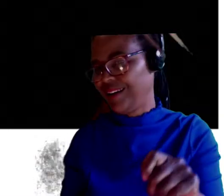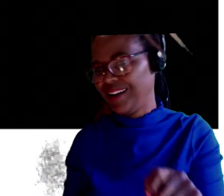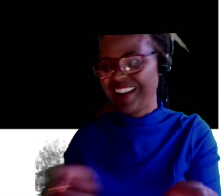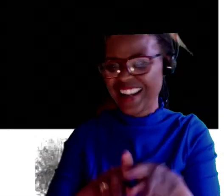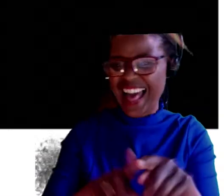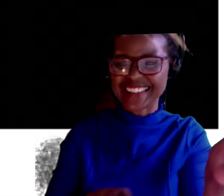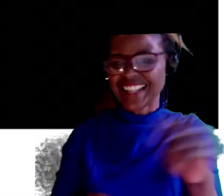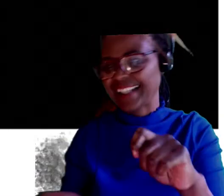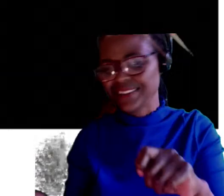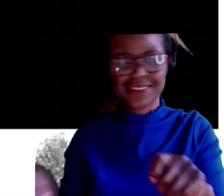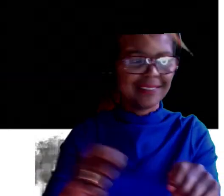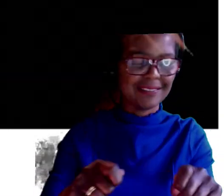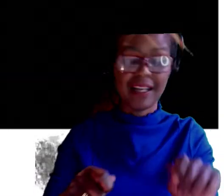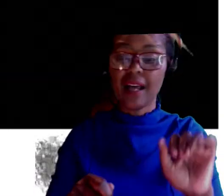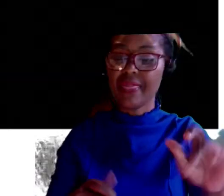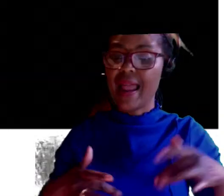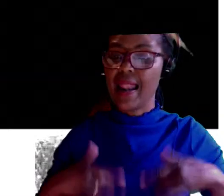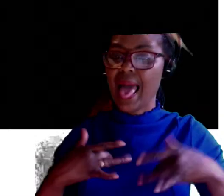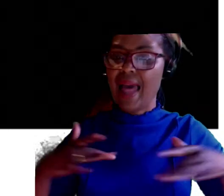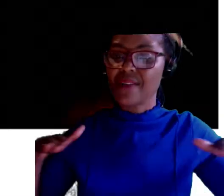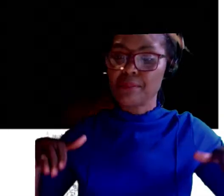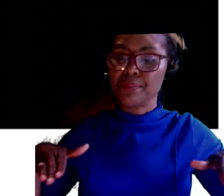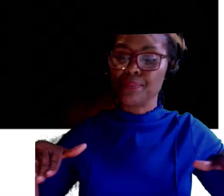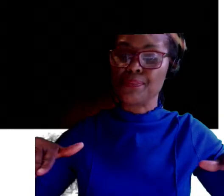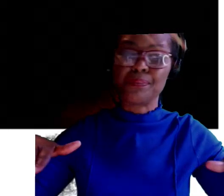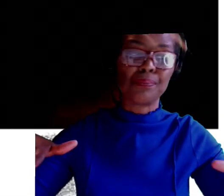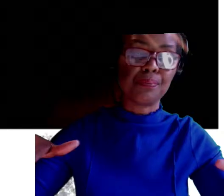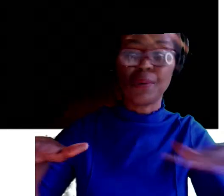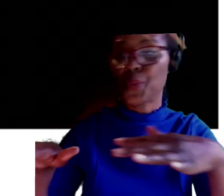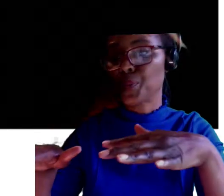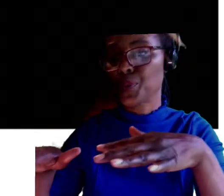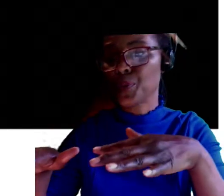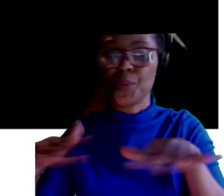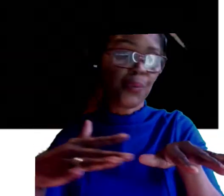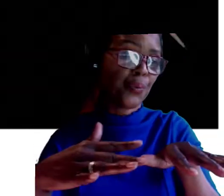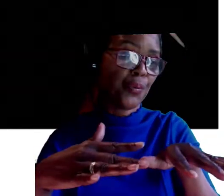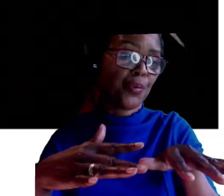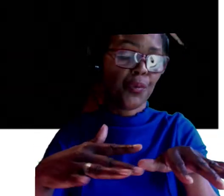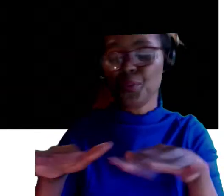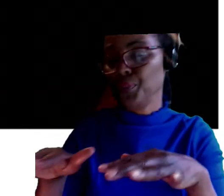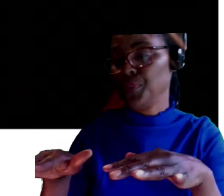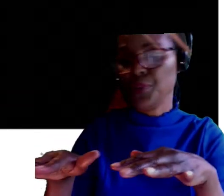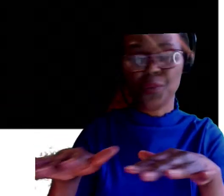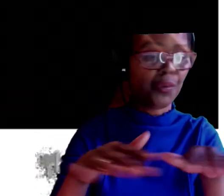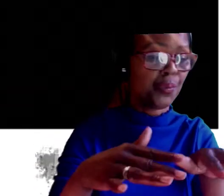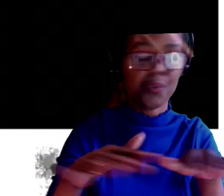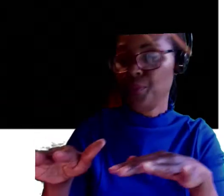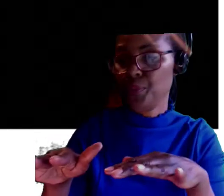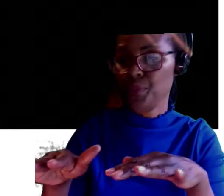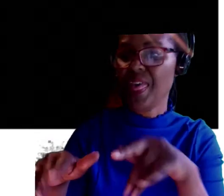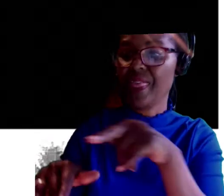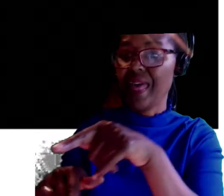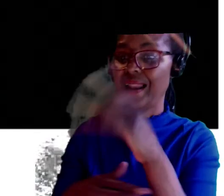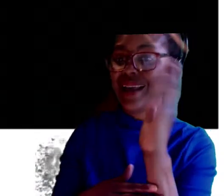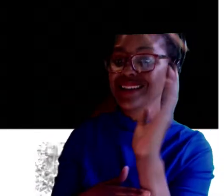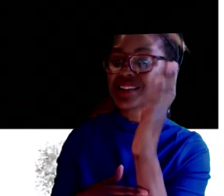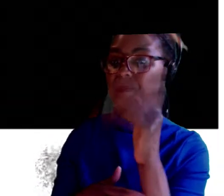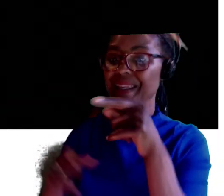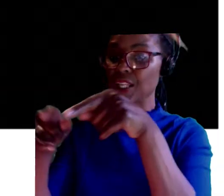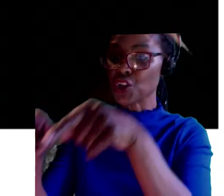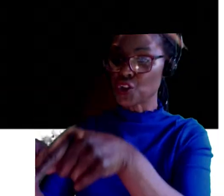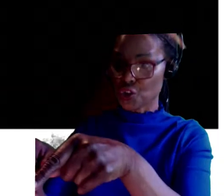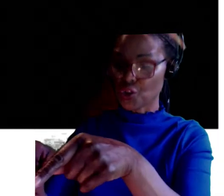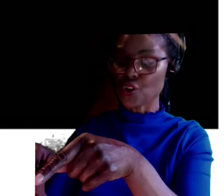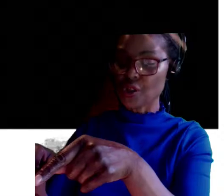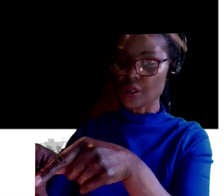running in parallel somehow. And the populist Prime Minister's speech is leading up to a revelation